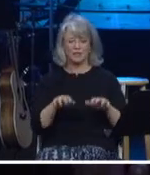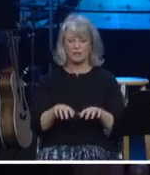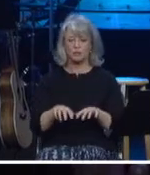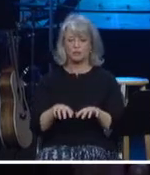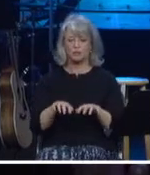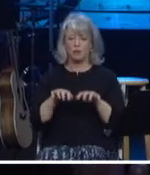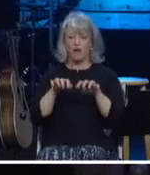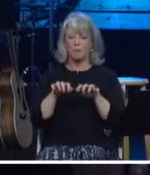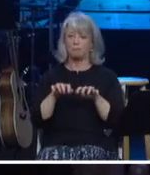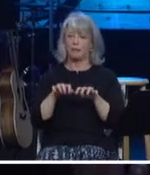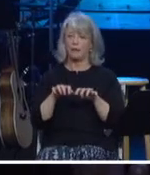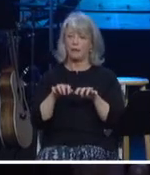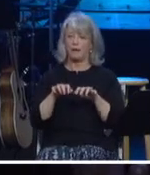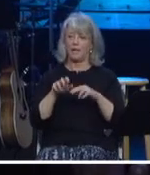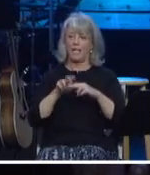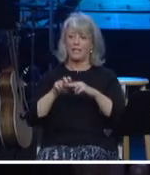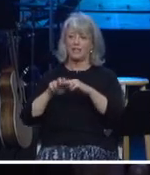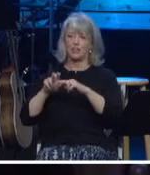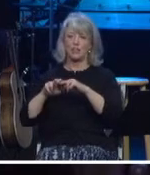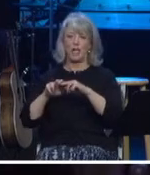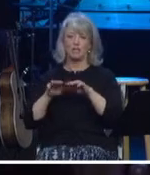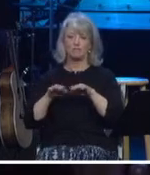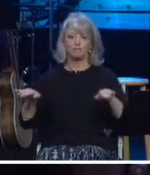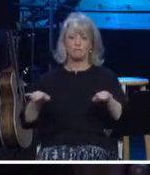the exalted chair.